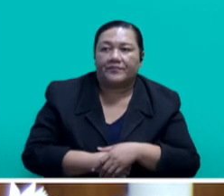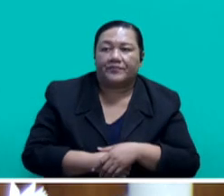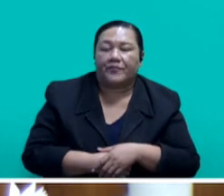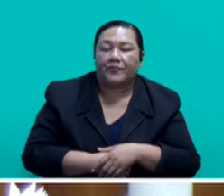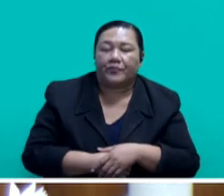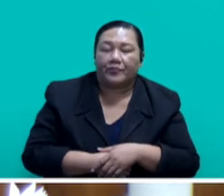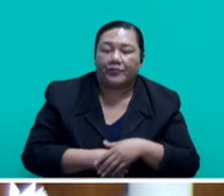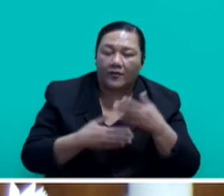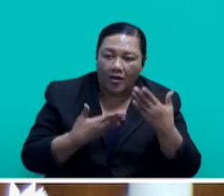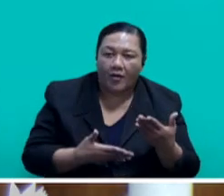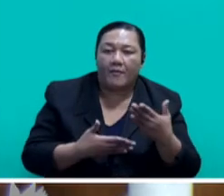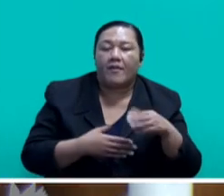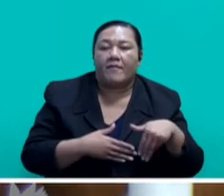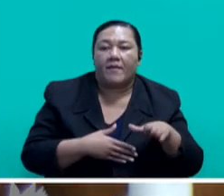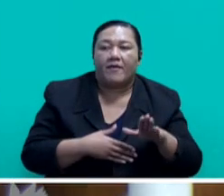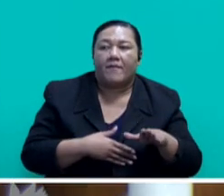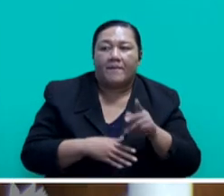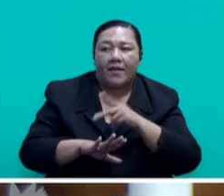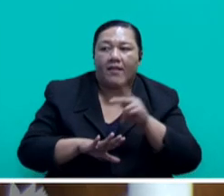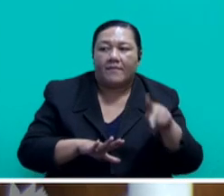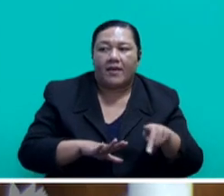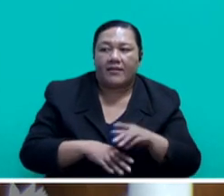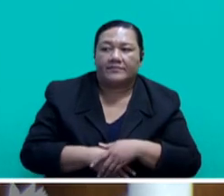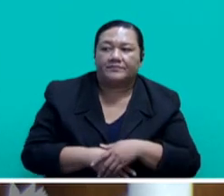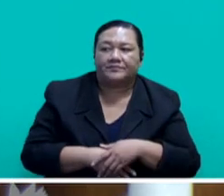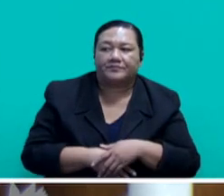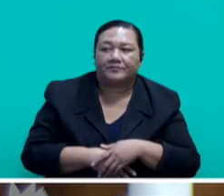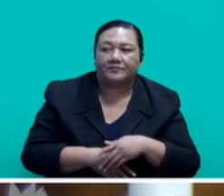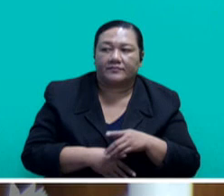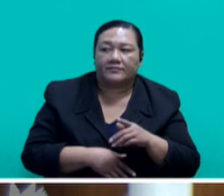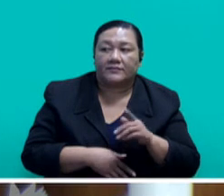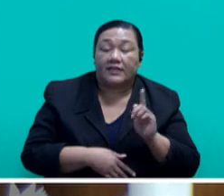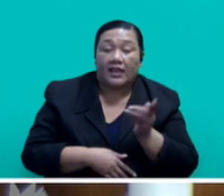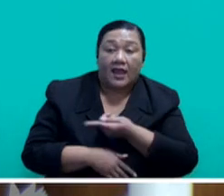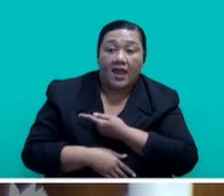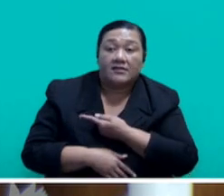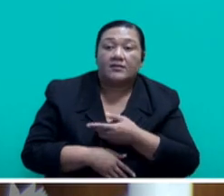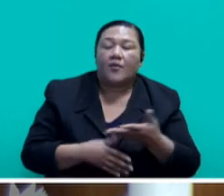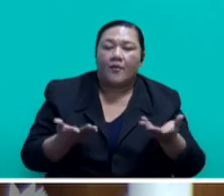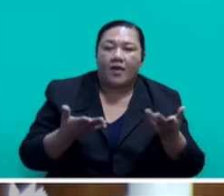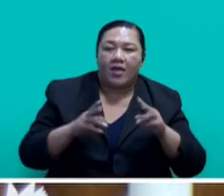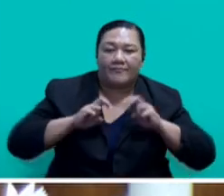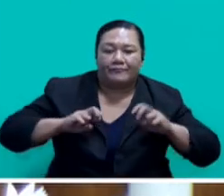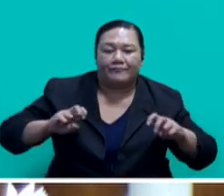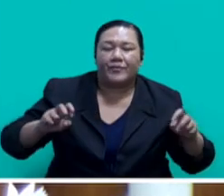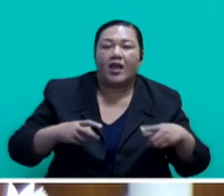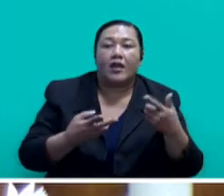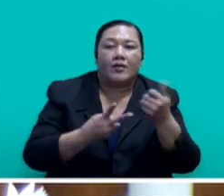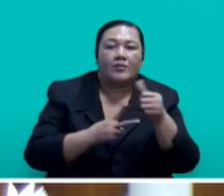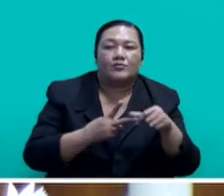of Parliament, guests in the gallery, and those watching live from their